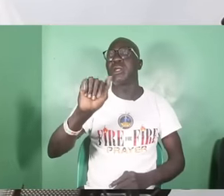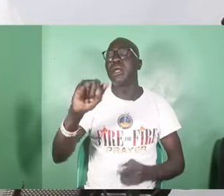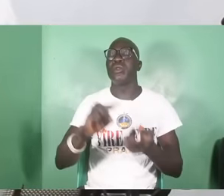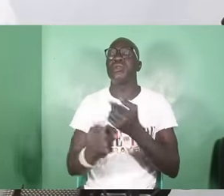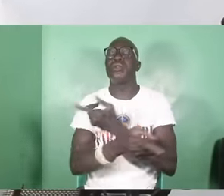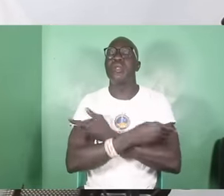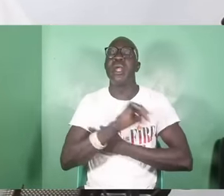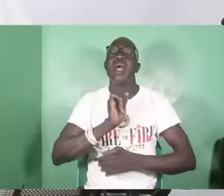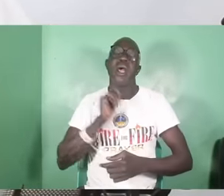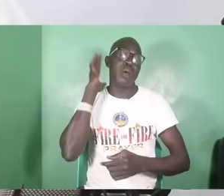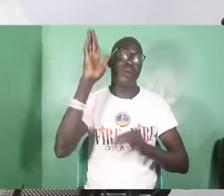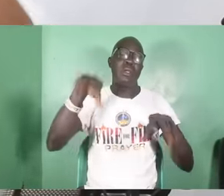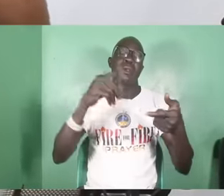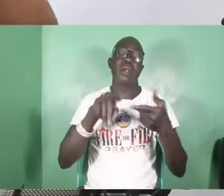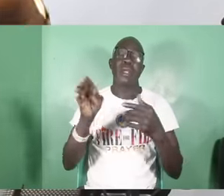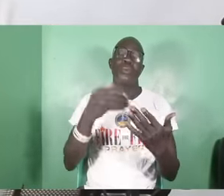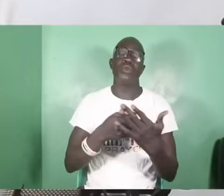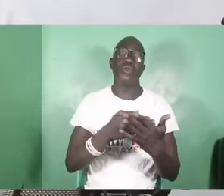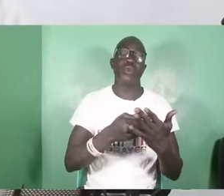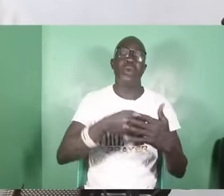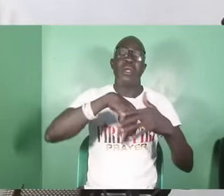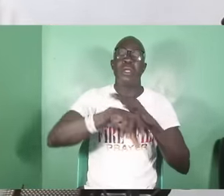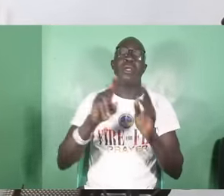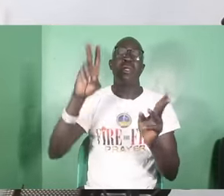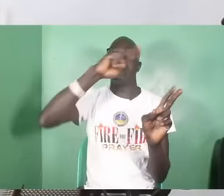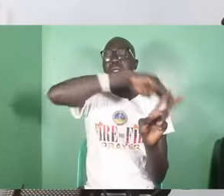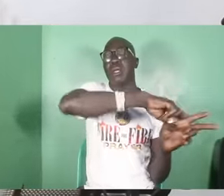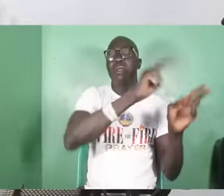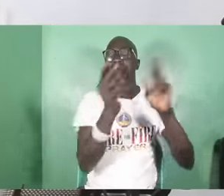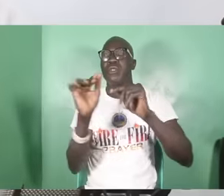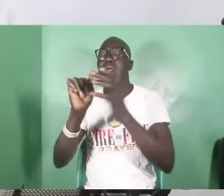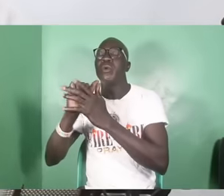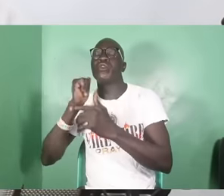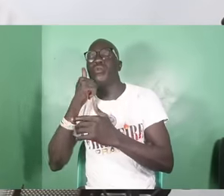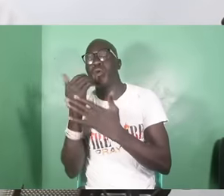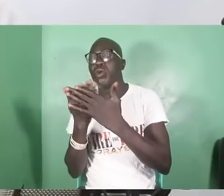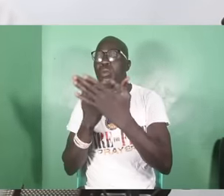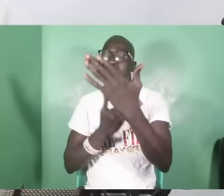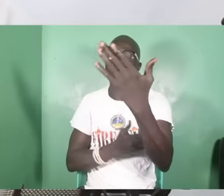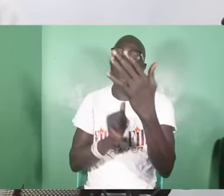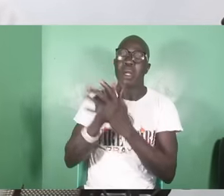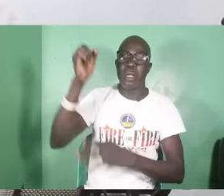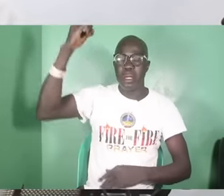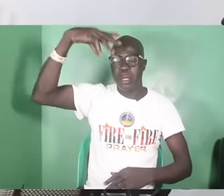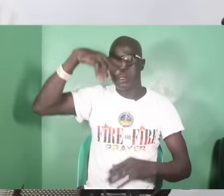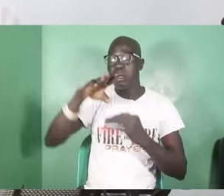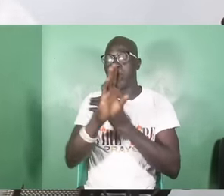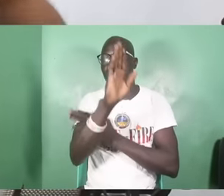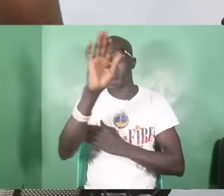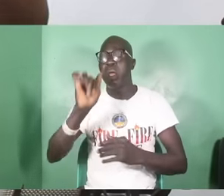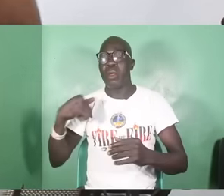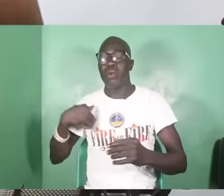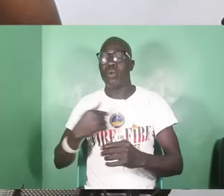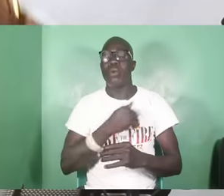fun won lo se na ba I'll give us soap also iyan le so o in the future baba wa di aro la tomorrow morning lagbara olo by the grace of God